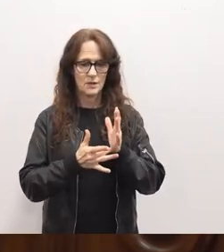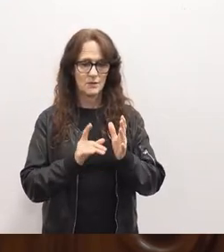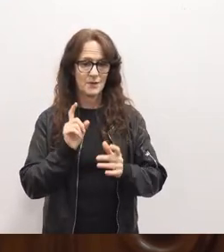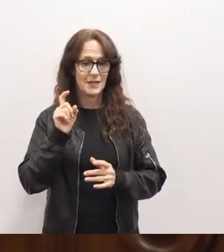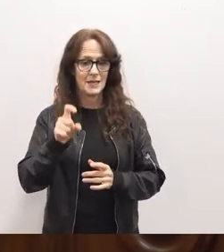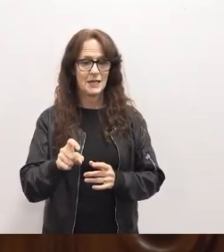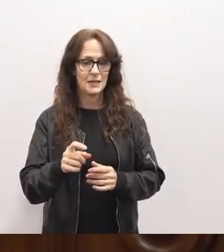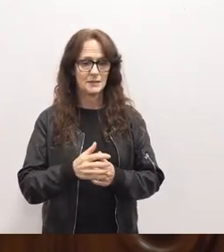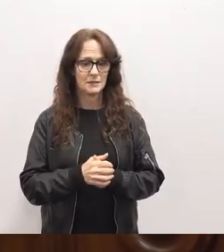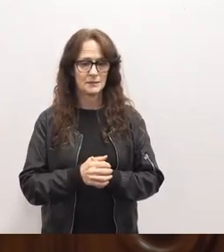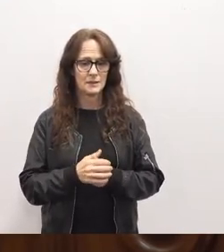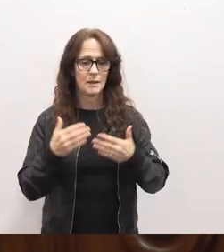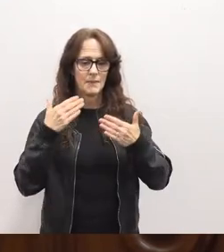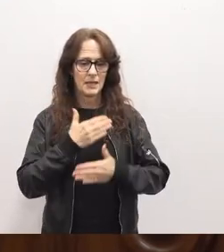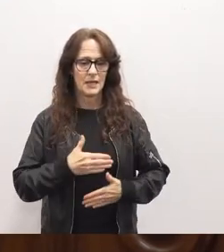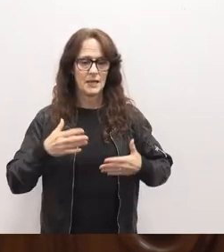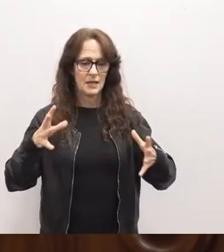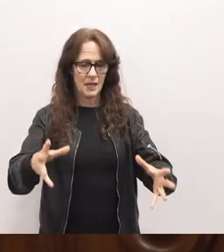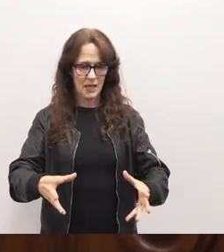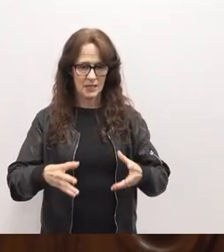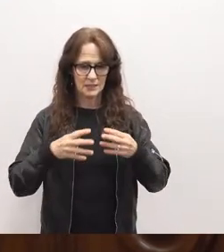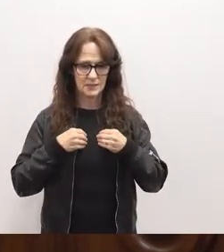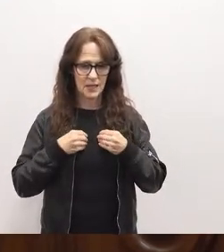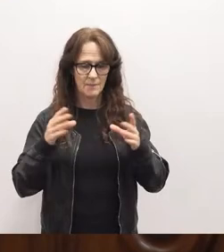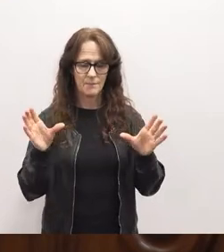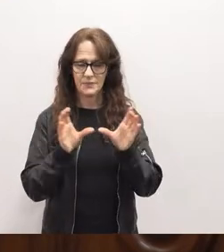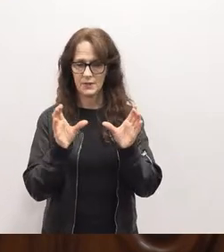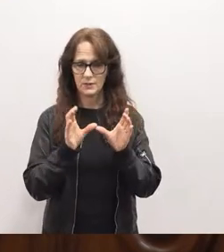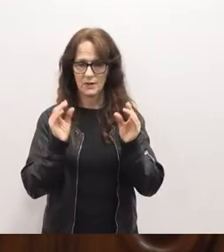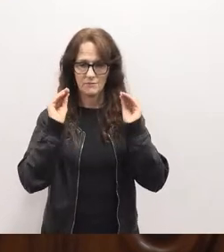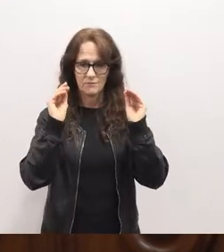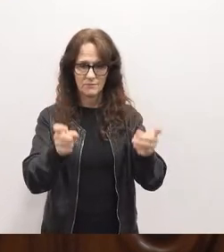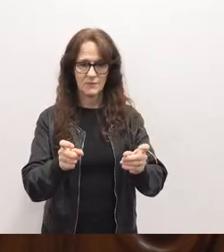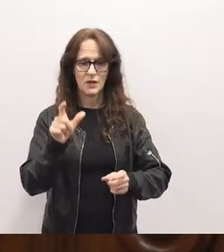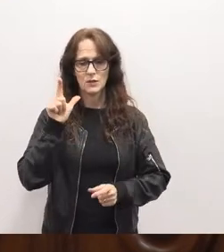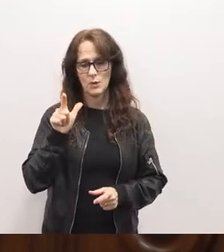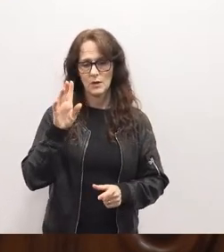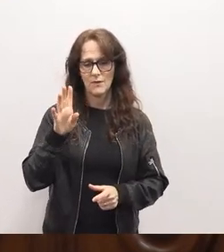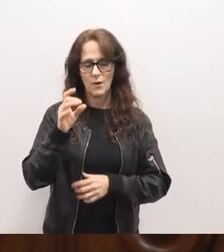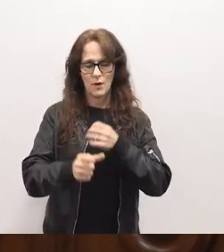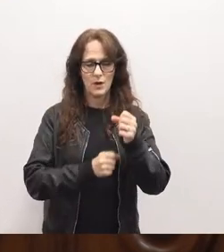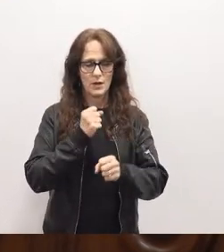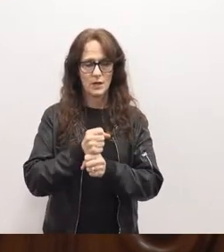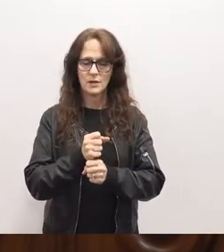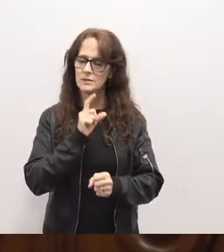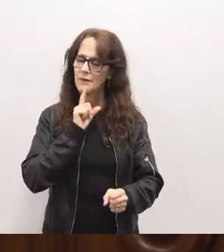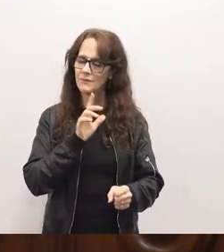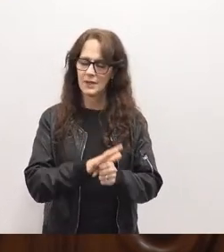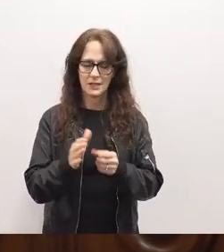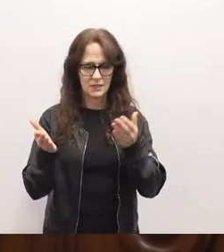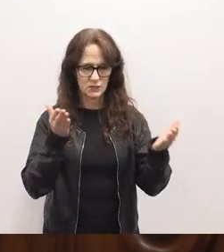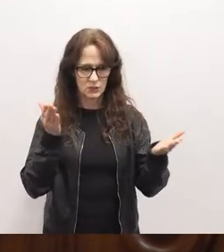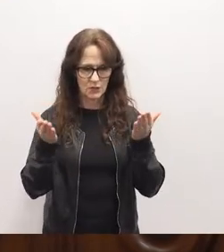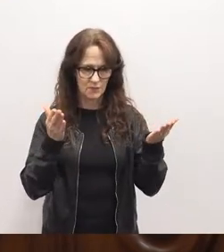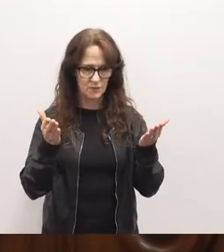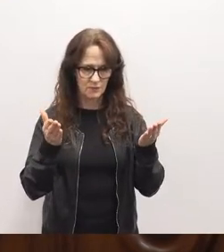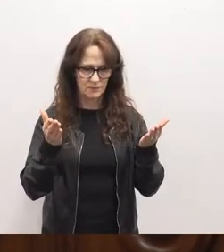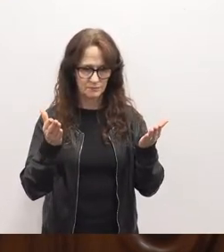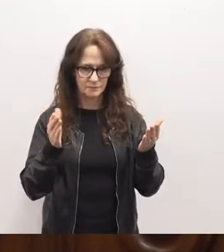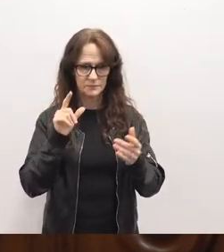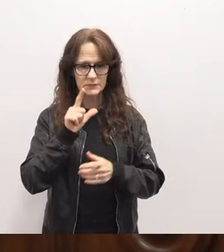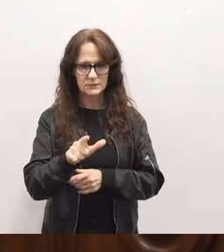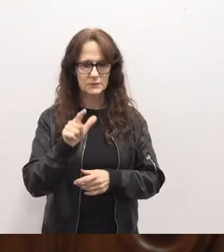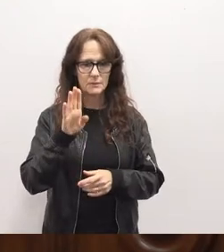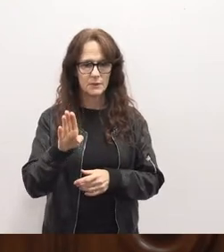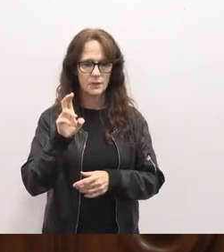needs. So please accept this certificate for your 24 years of dedicated service to the Long